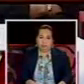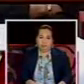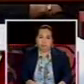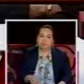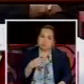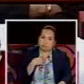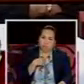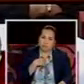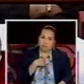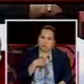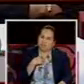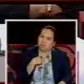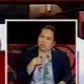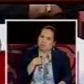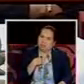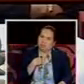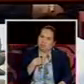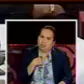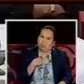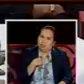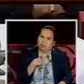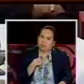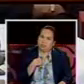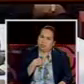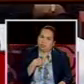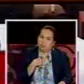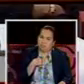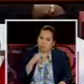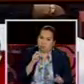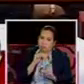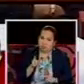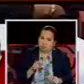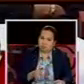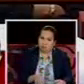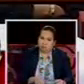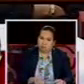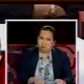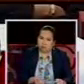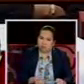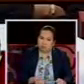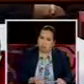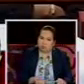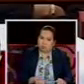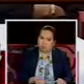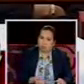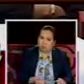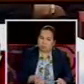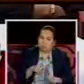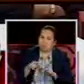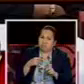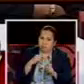Your Mr. Senate President, can I answer? Yes. No, because my answer will be